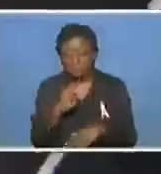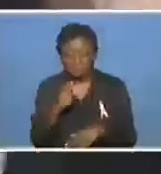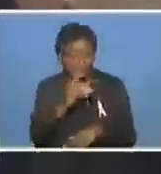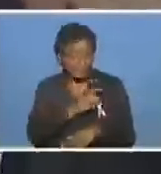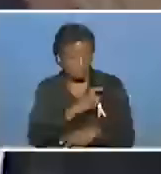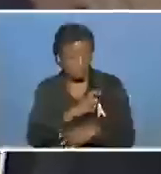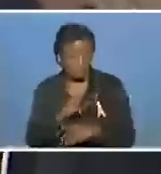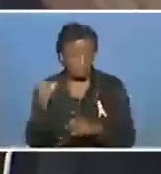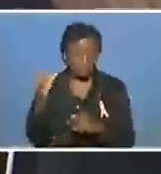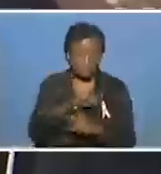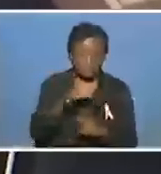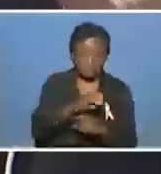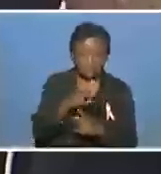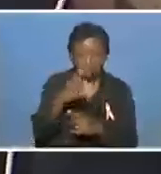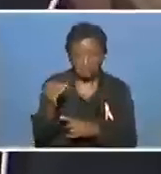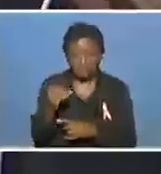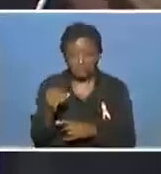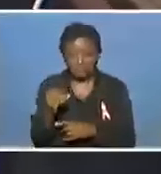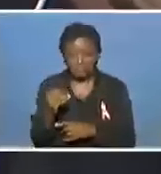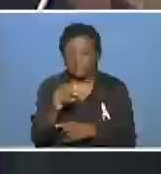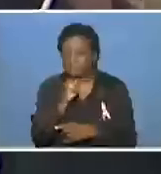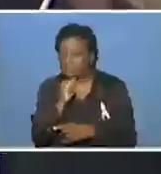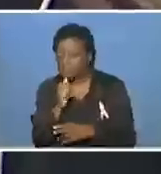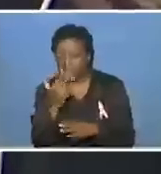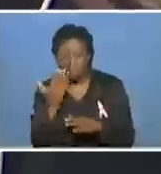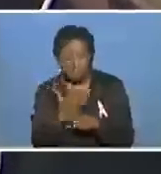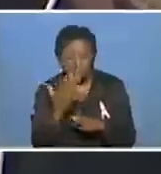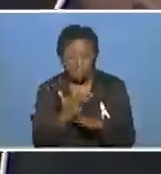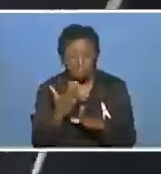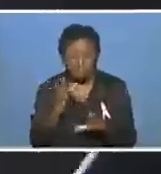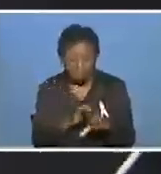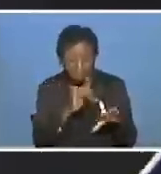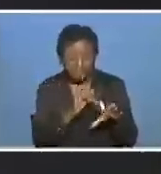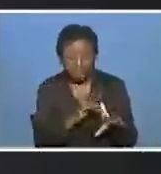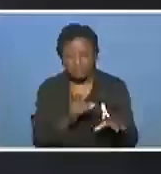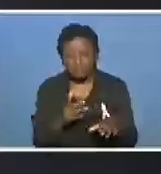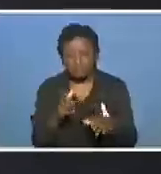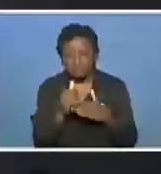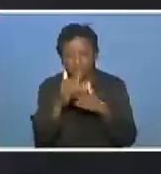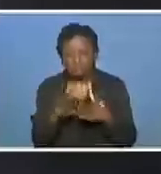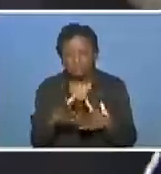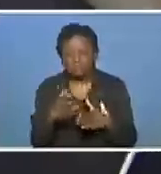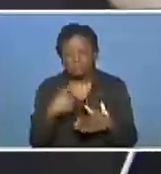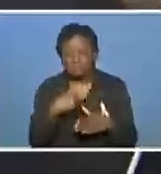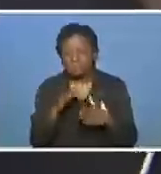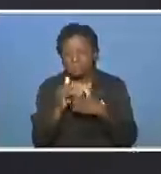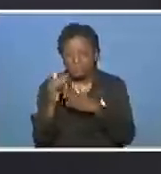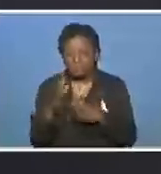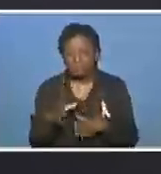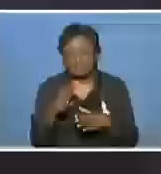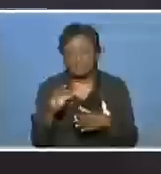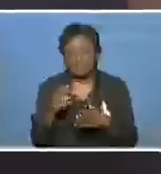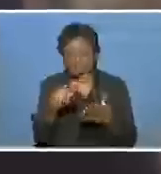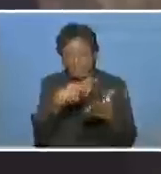the leader of a registered political party, delivering documents